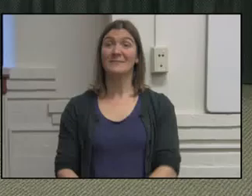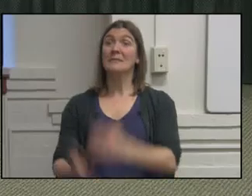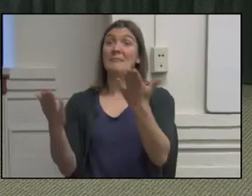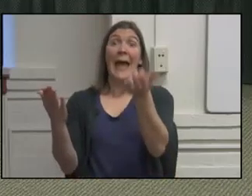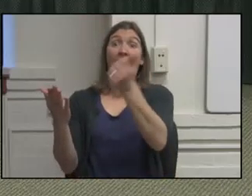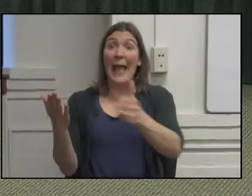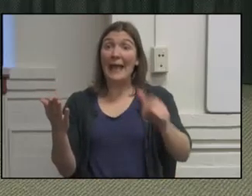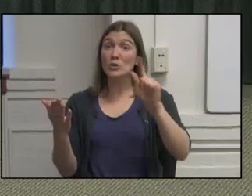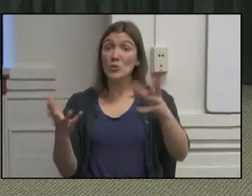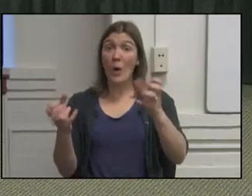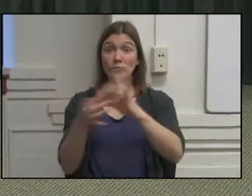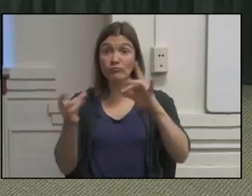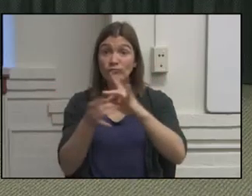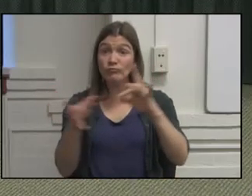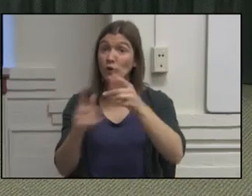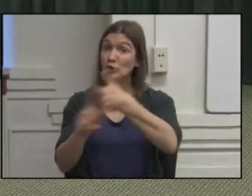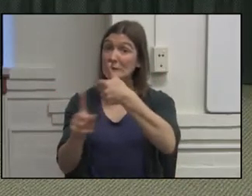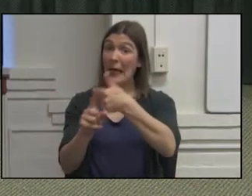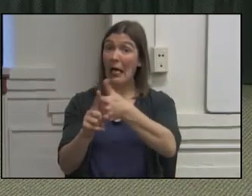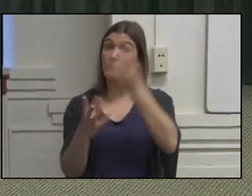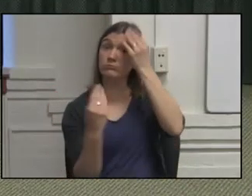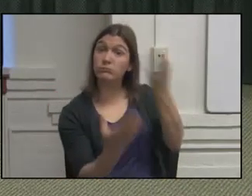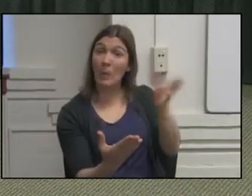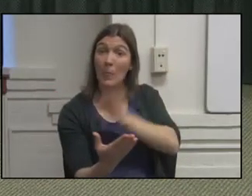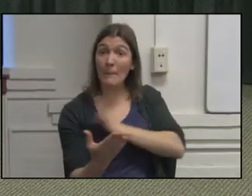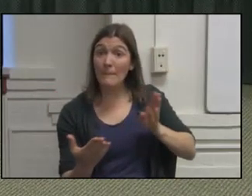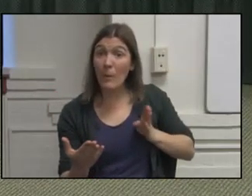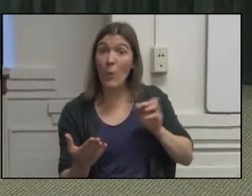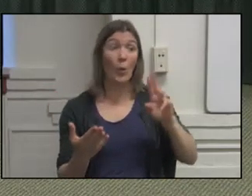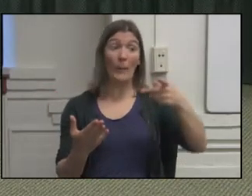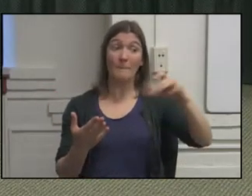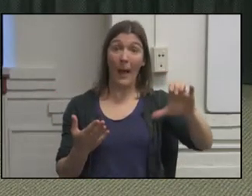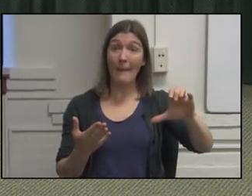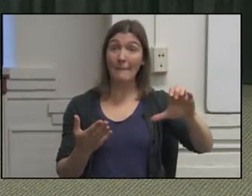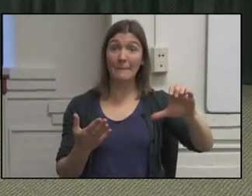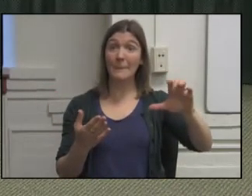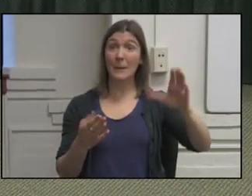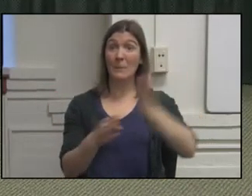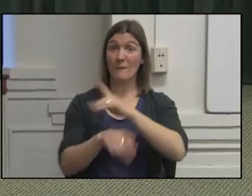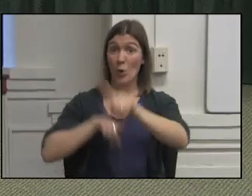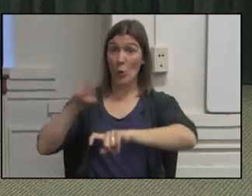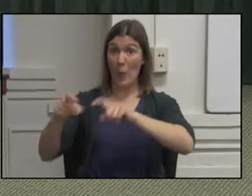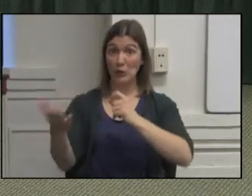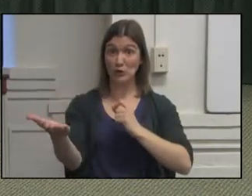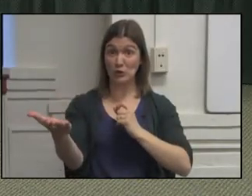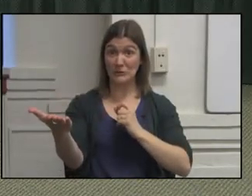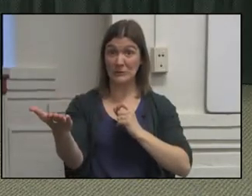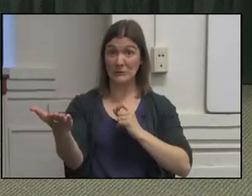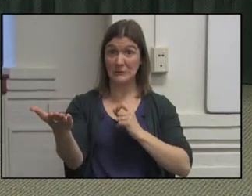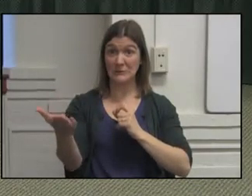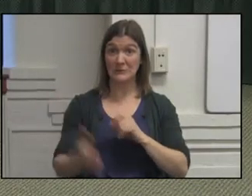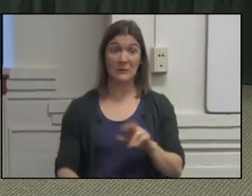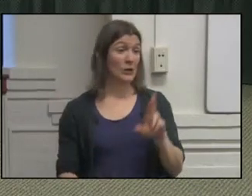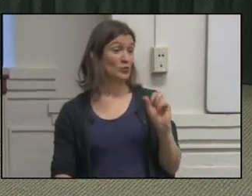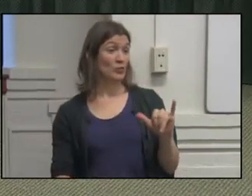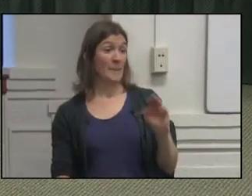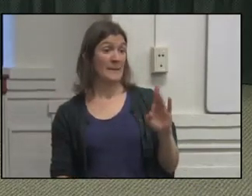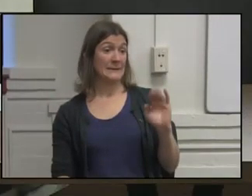Is there anything you want to say to the board or the public before we launch into any questions that we might have?